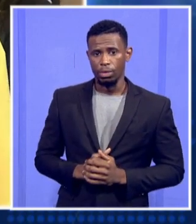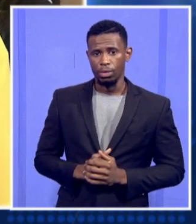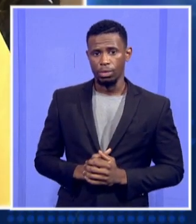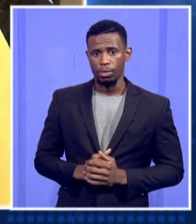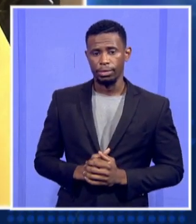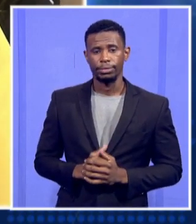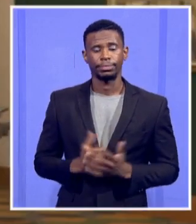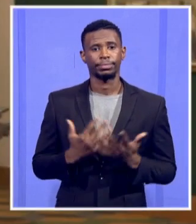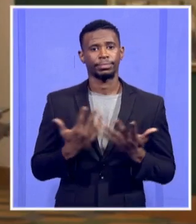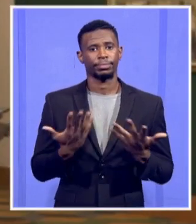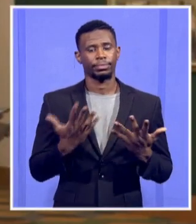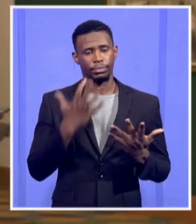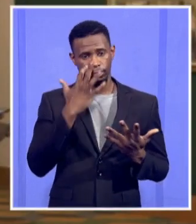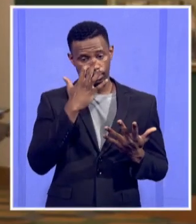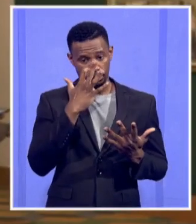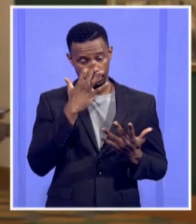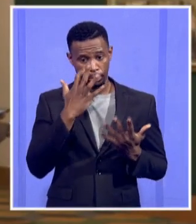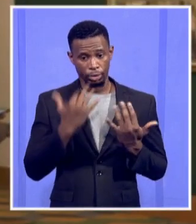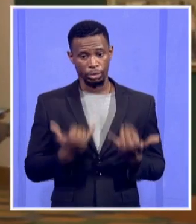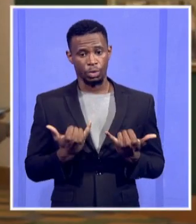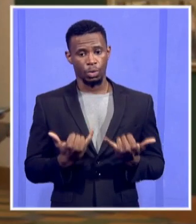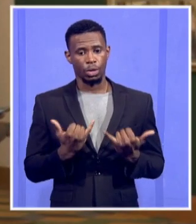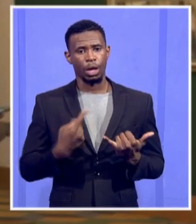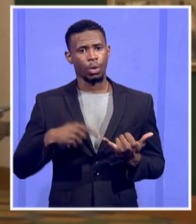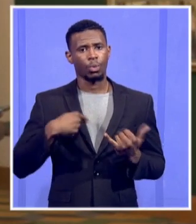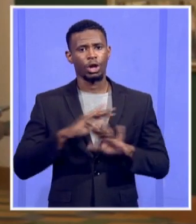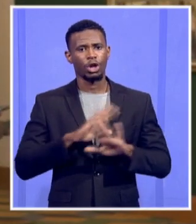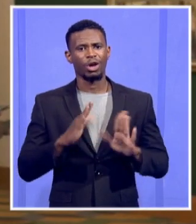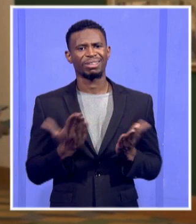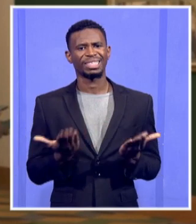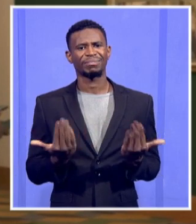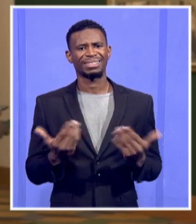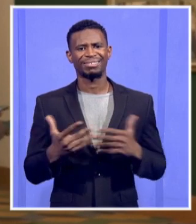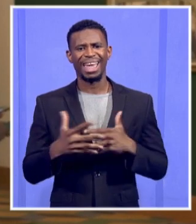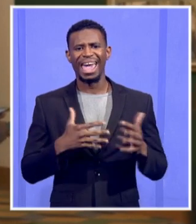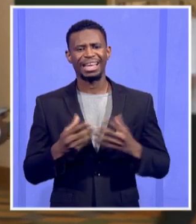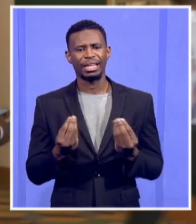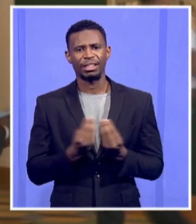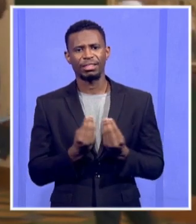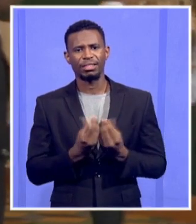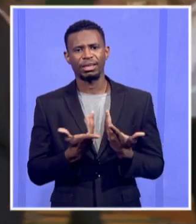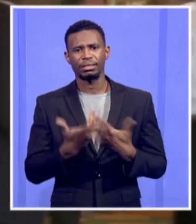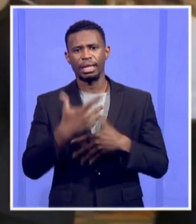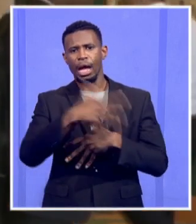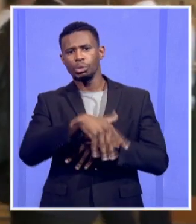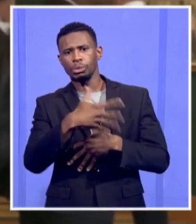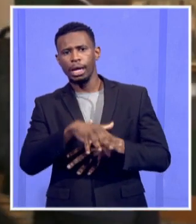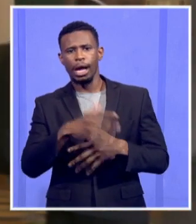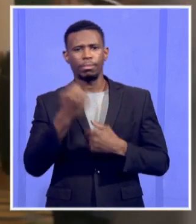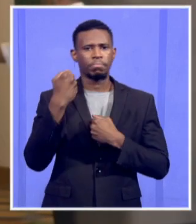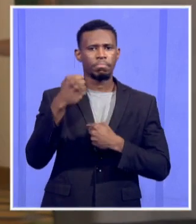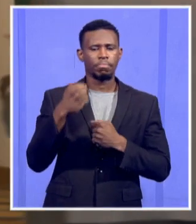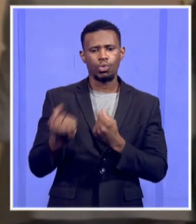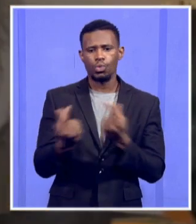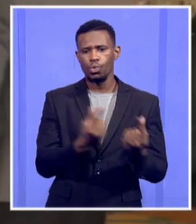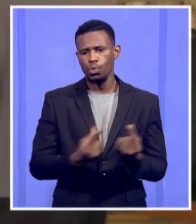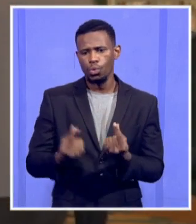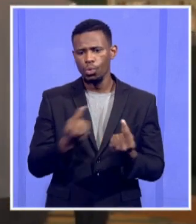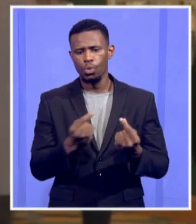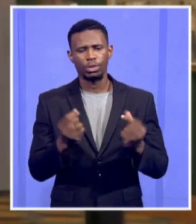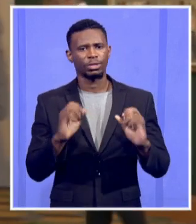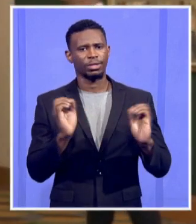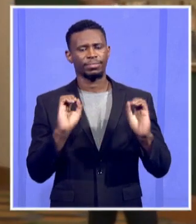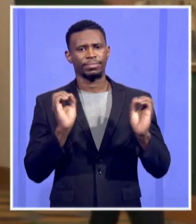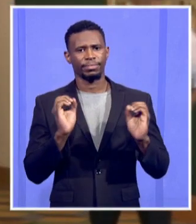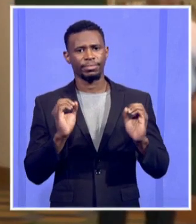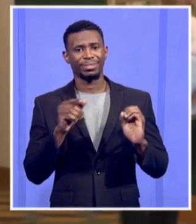Well, today we are not expecting any activities at the pavilion and the vicinities or where you